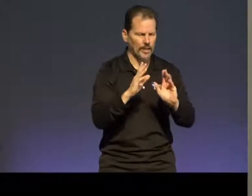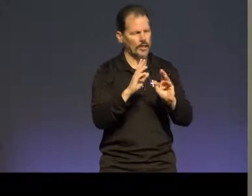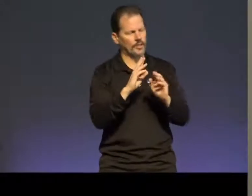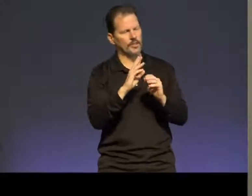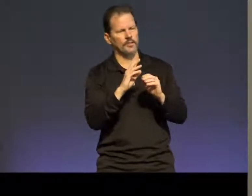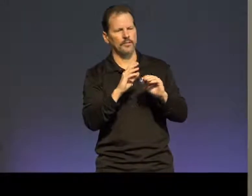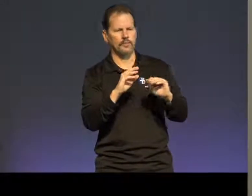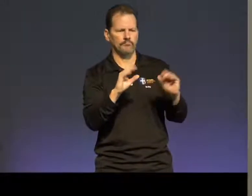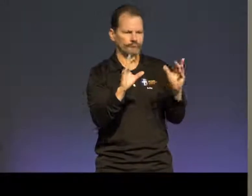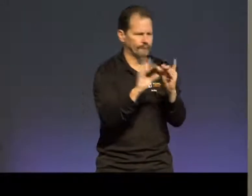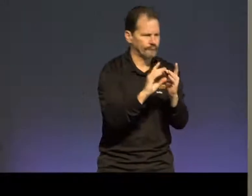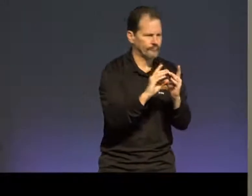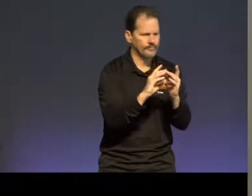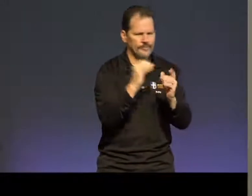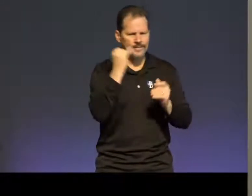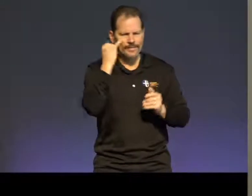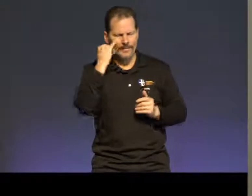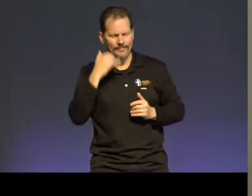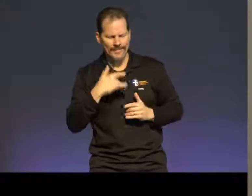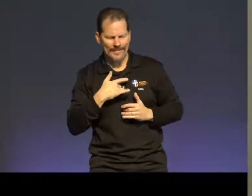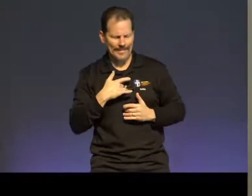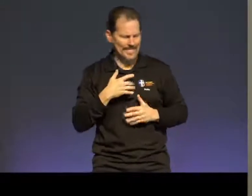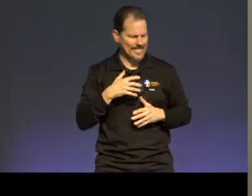Where I'm insufficient, so yourself